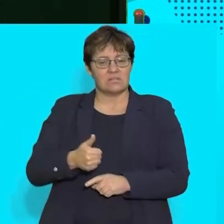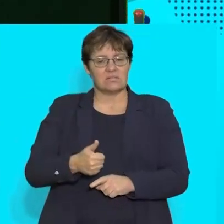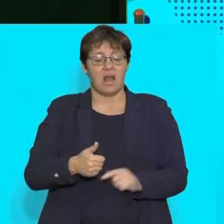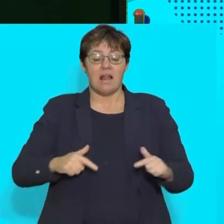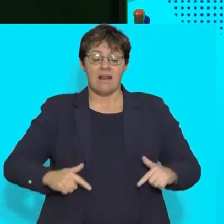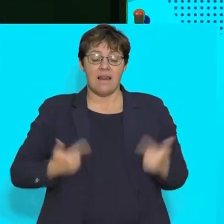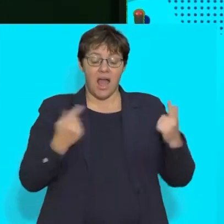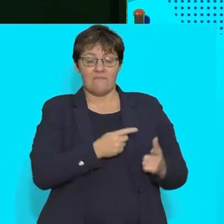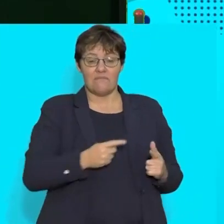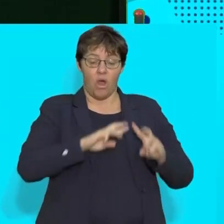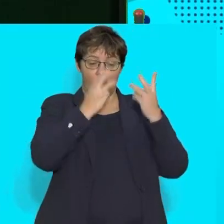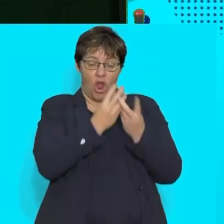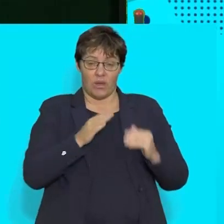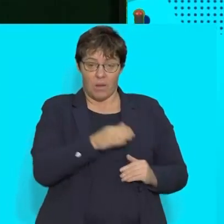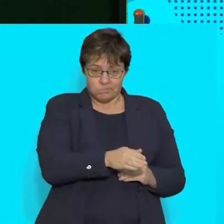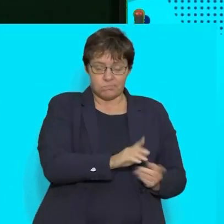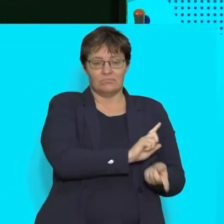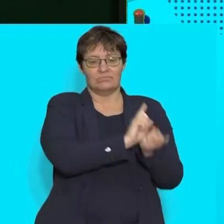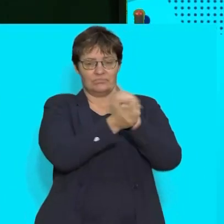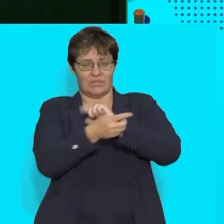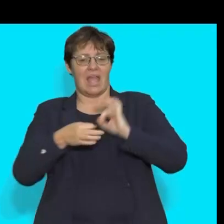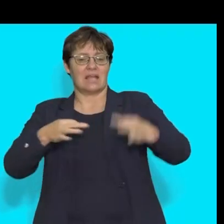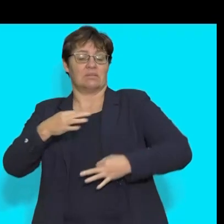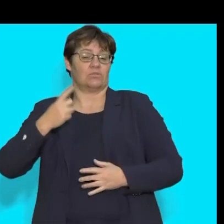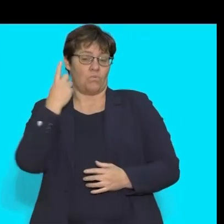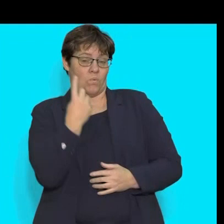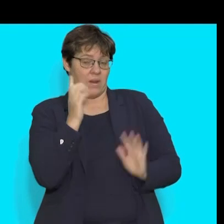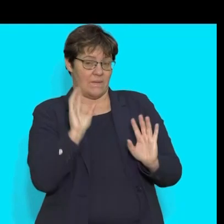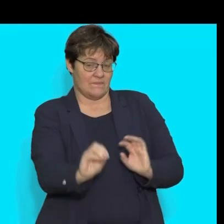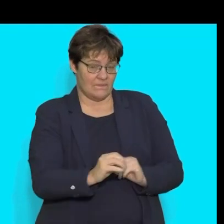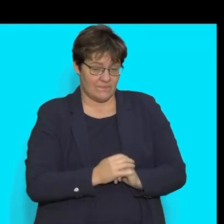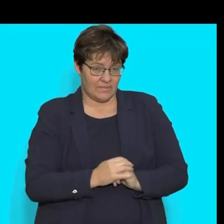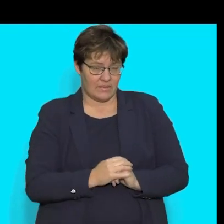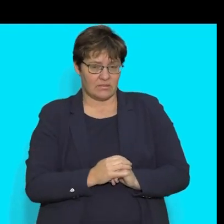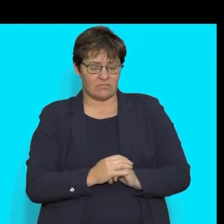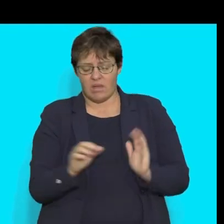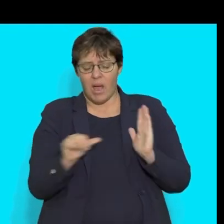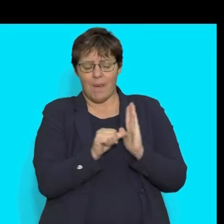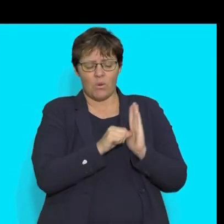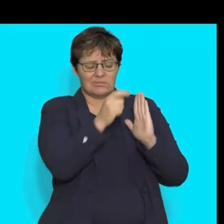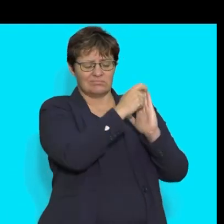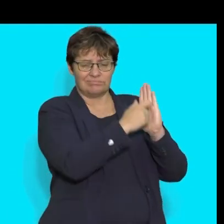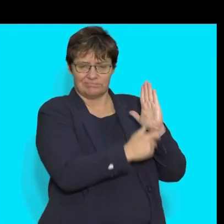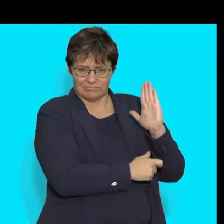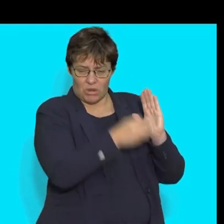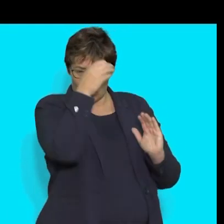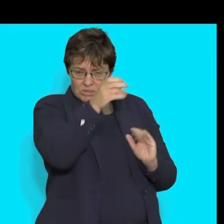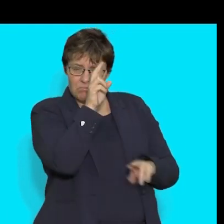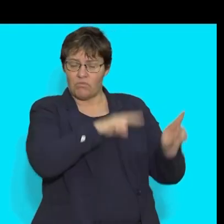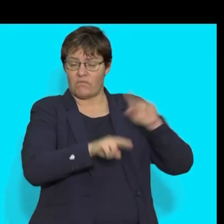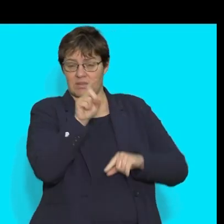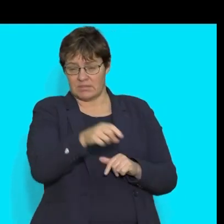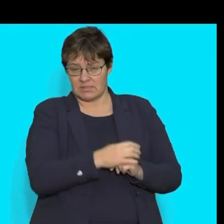explanation for life forms existing on Earth. Okay, so let's get straight into it. So some key concepts that you need to